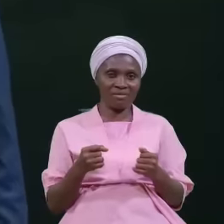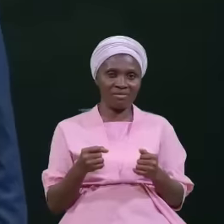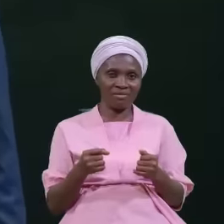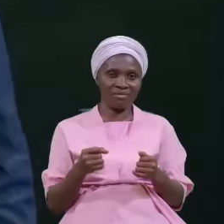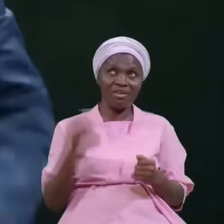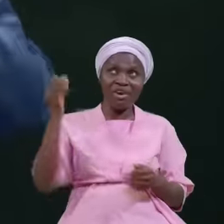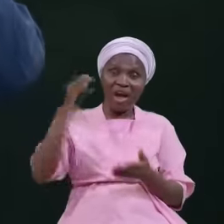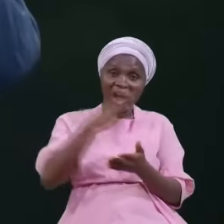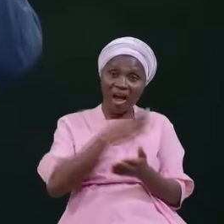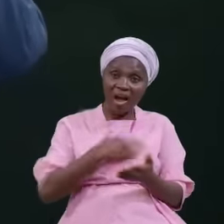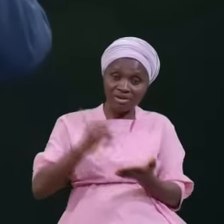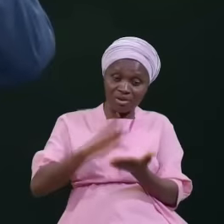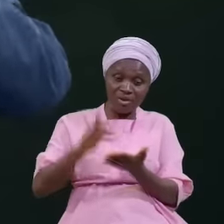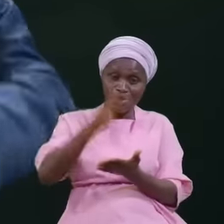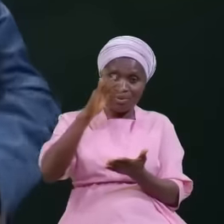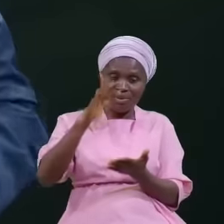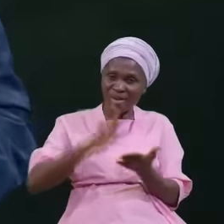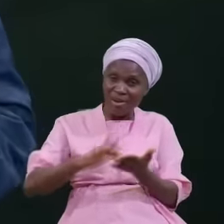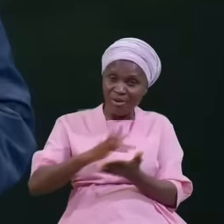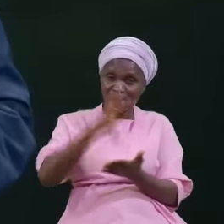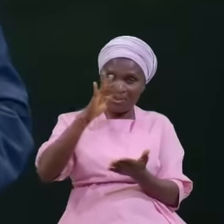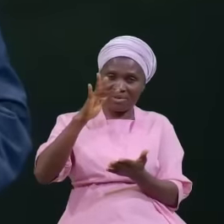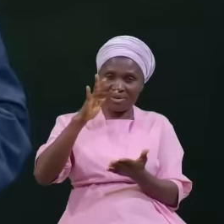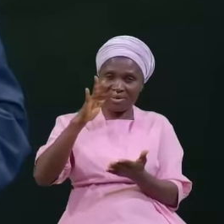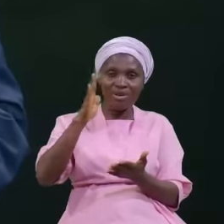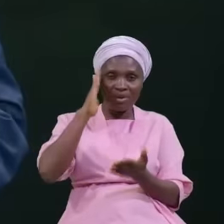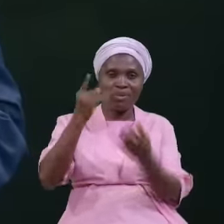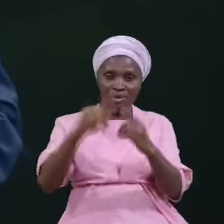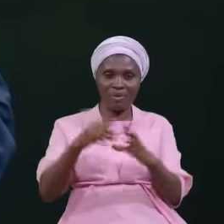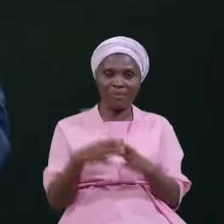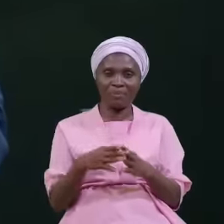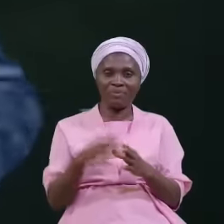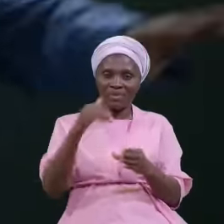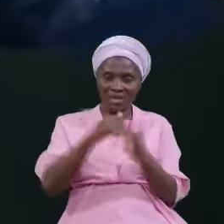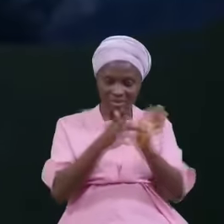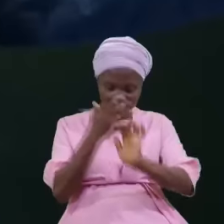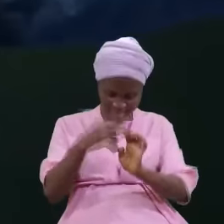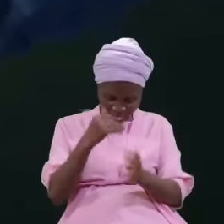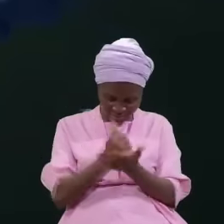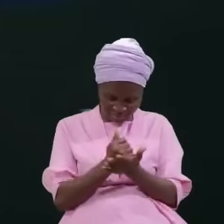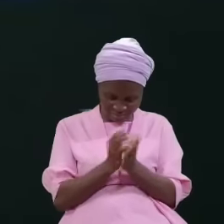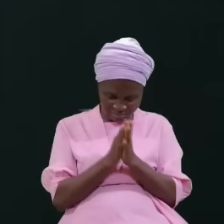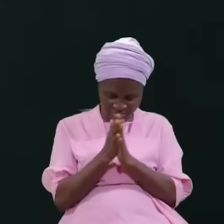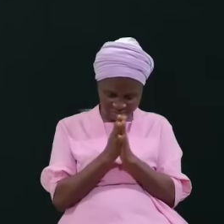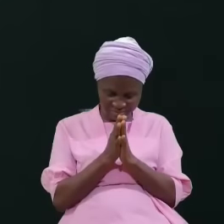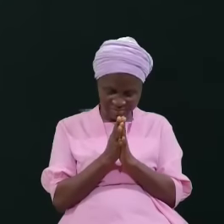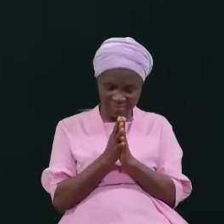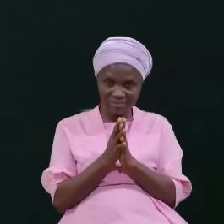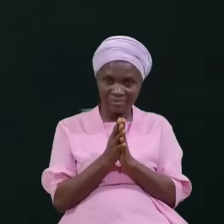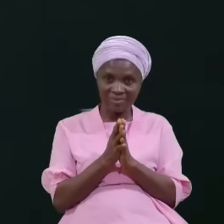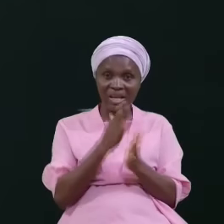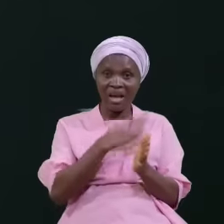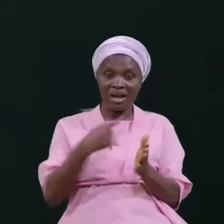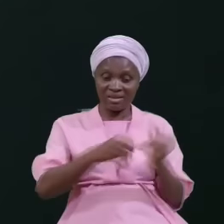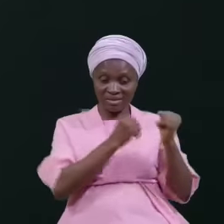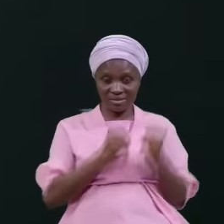glory, glory will come in Jesus' name. And the strength and the power,